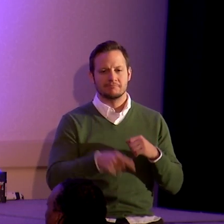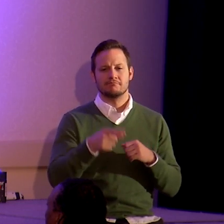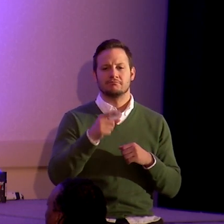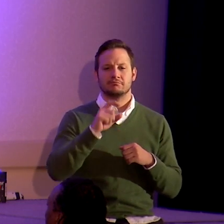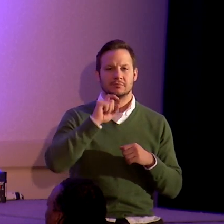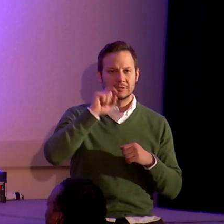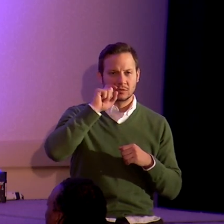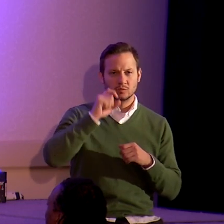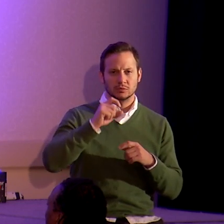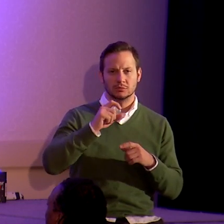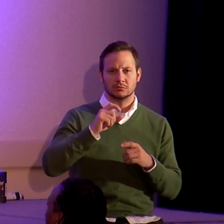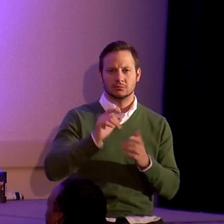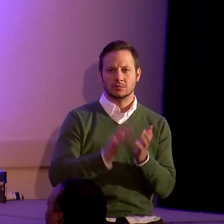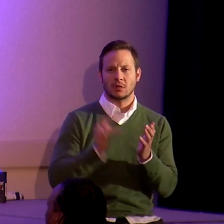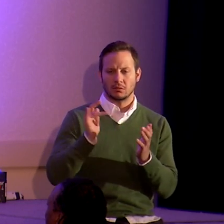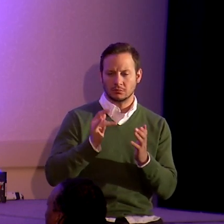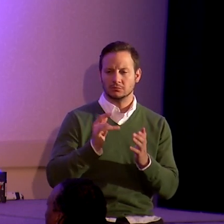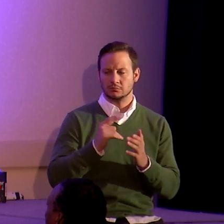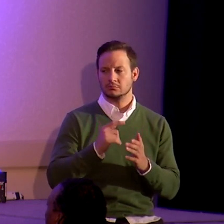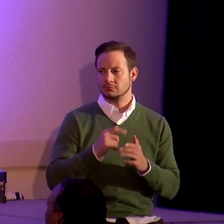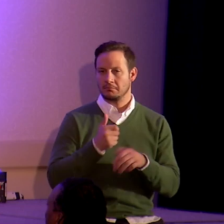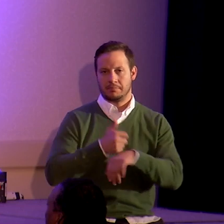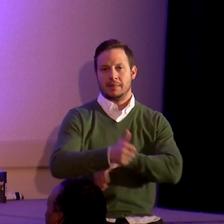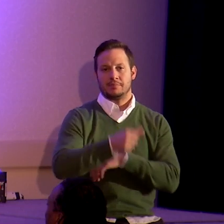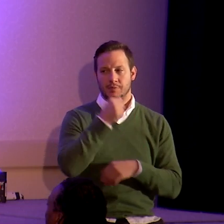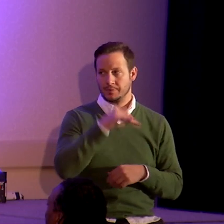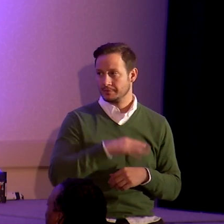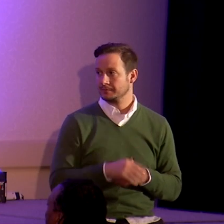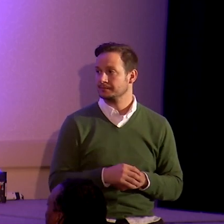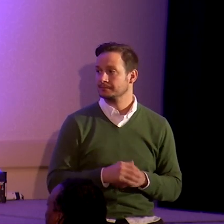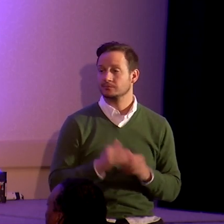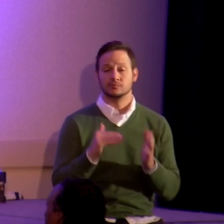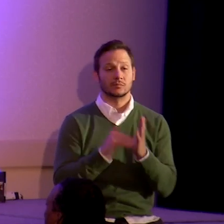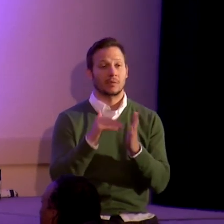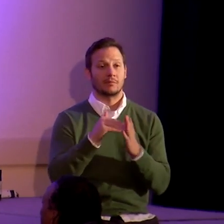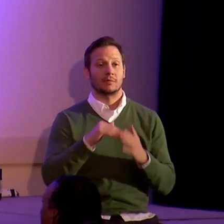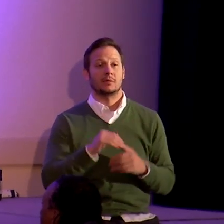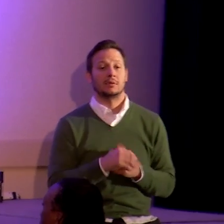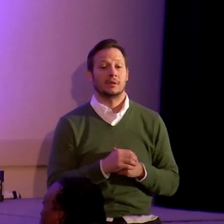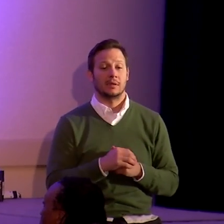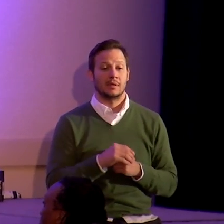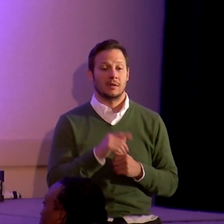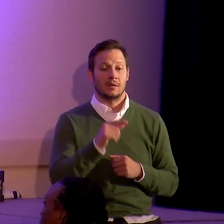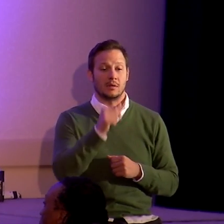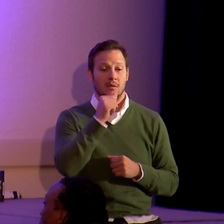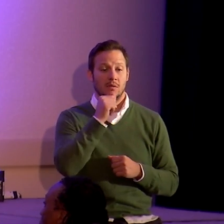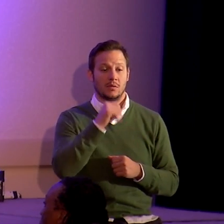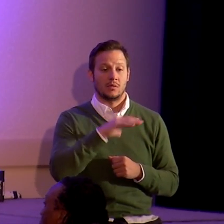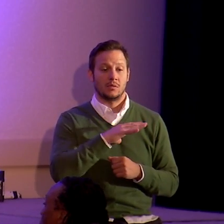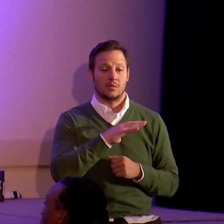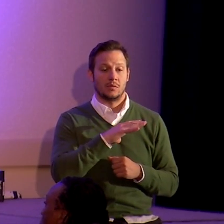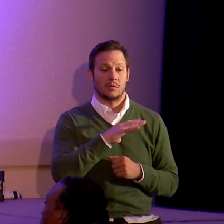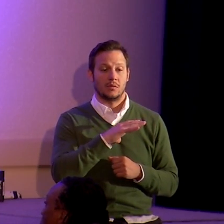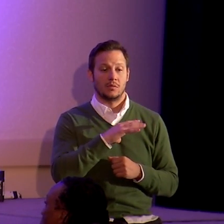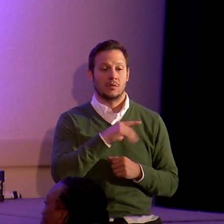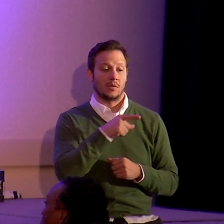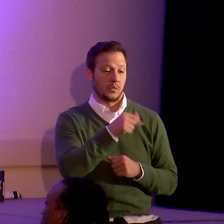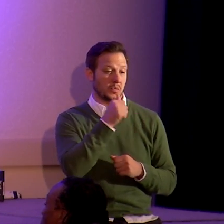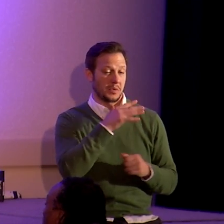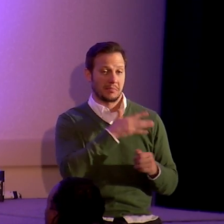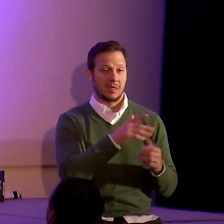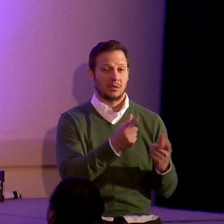In Tunisia, the Islamists often use violence to correct the behavior of wayward